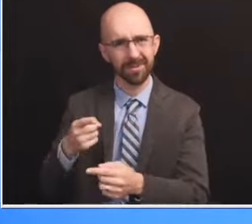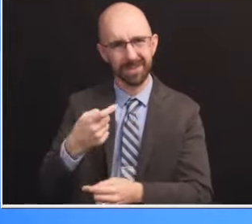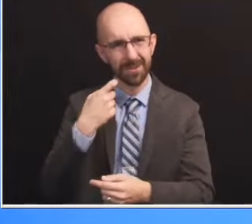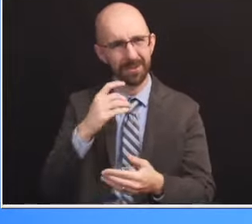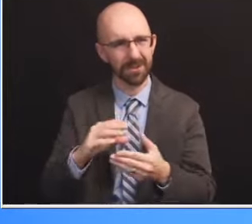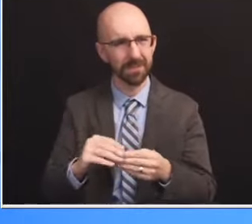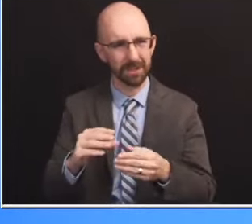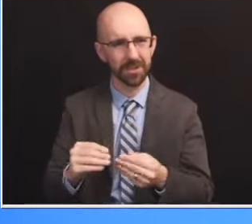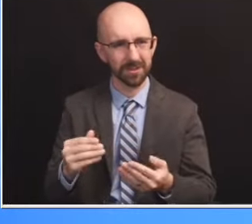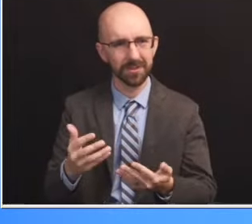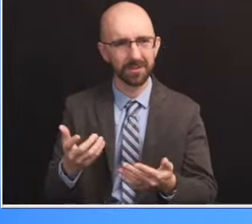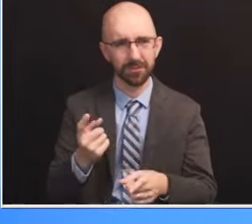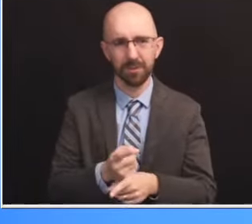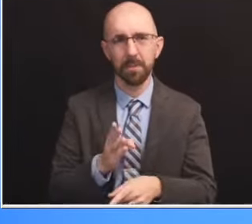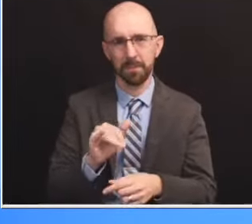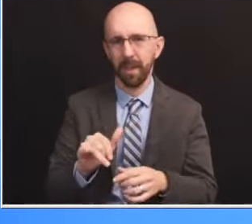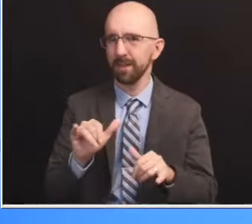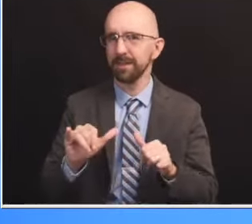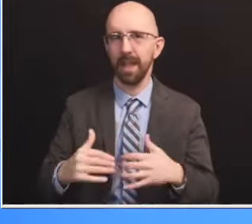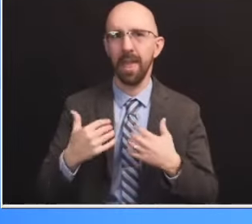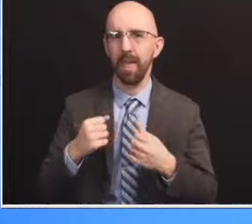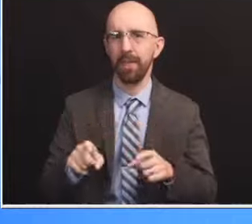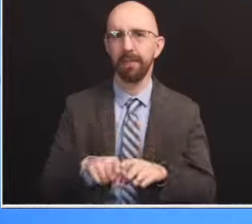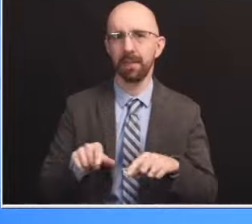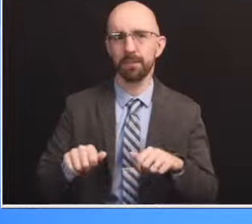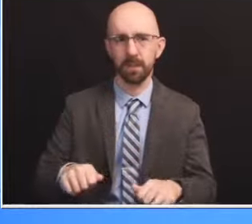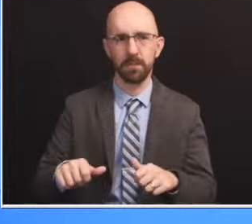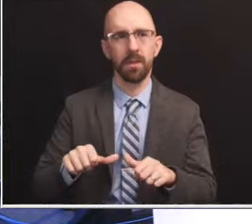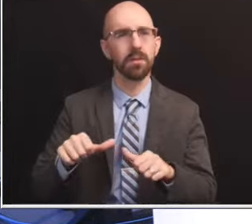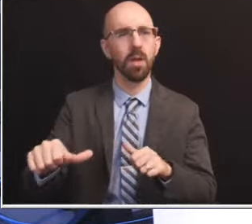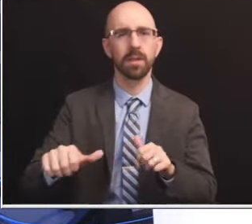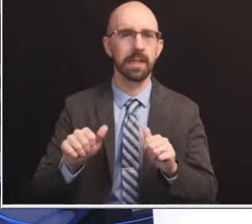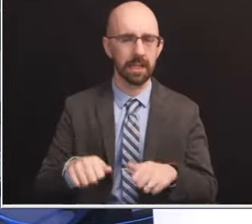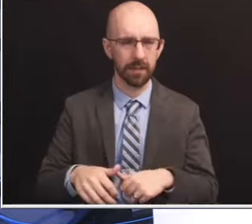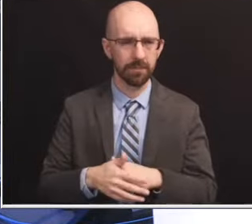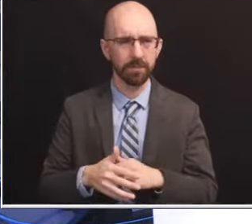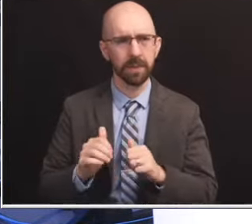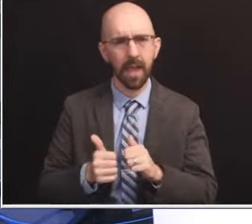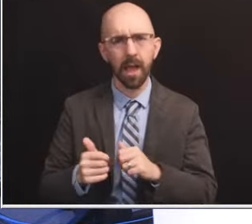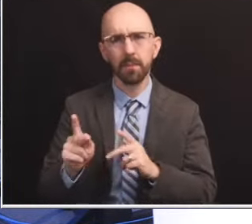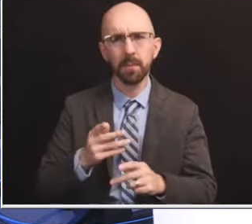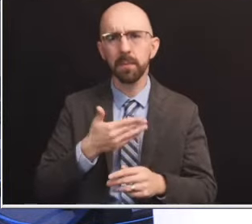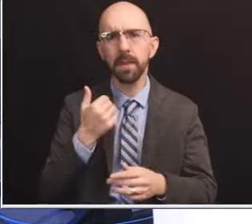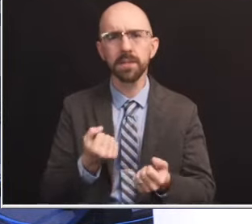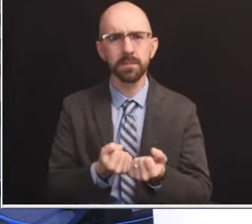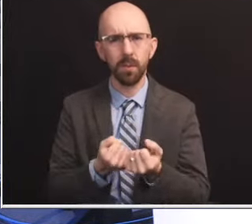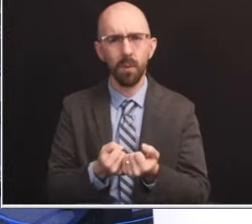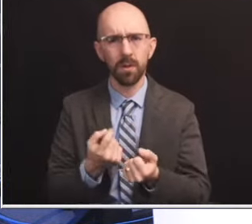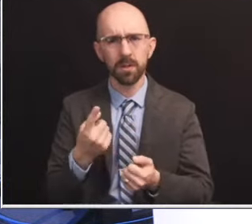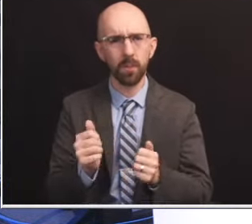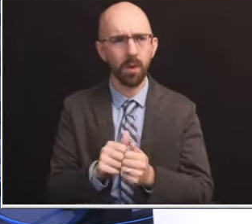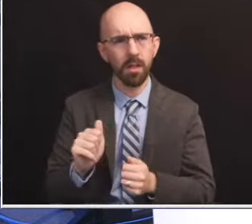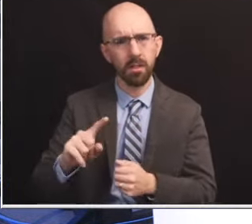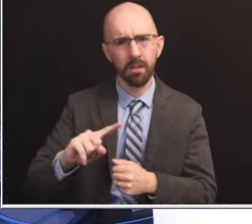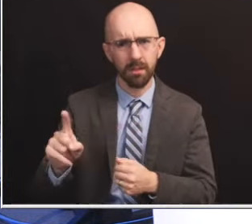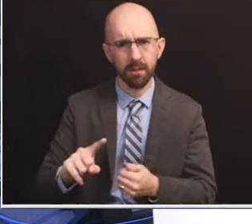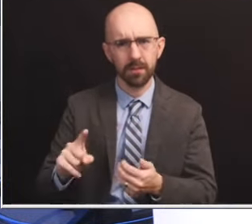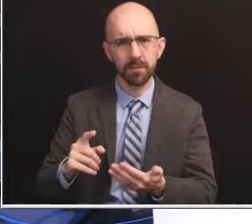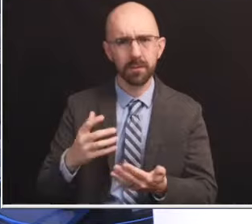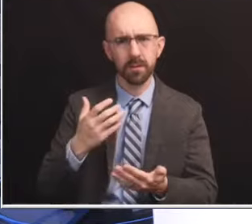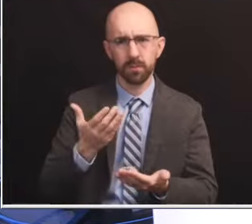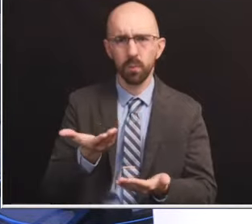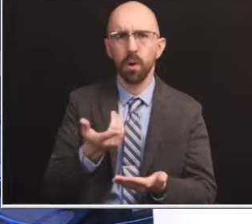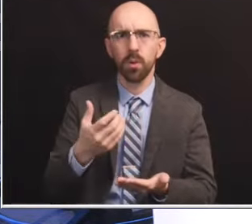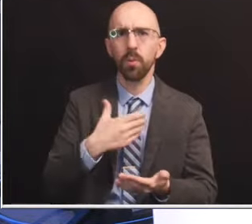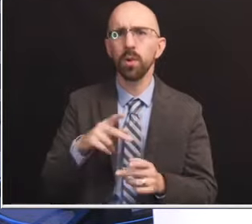by staying as healthy as I can for as long as I can. How can people best support someone with Alzheimer's? What do you wish people knew? How would they best support Joan?